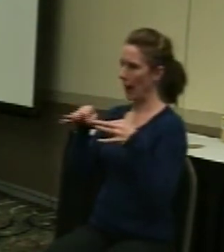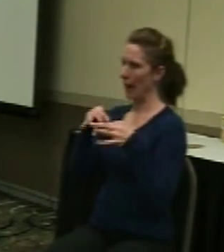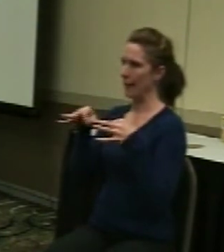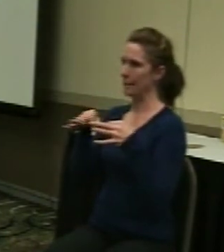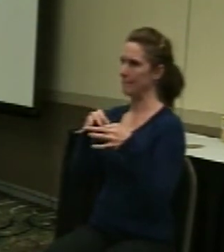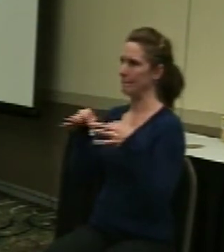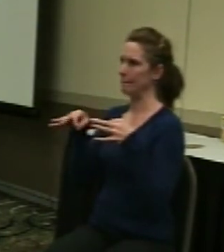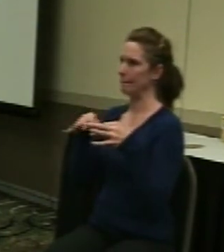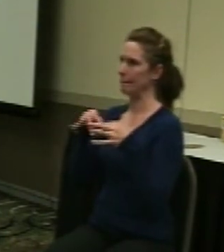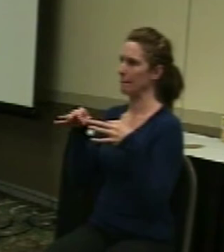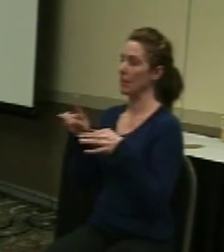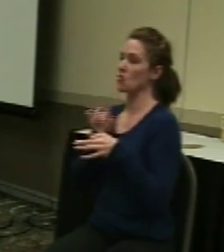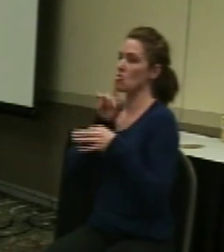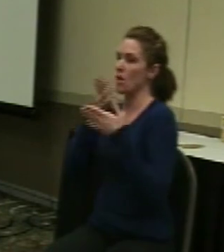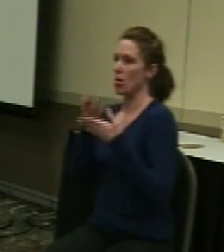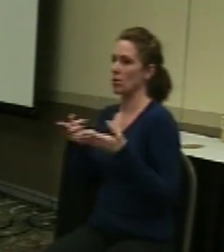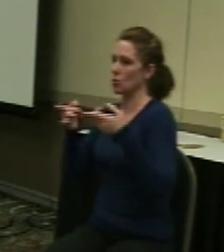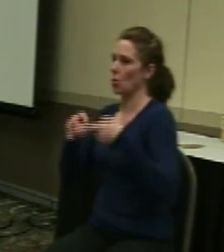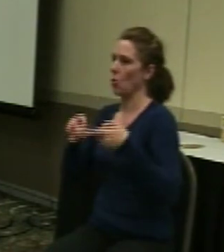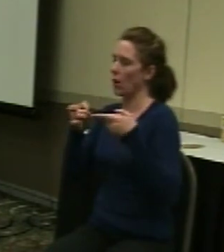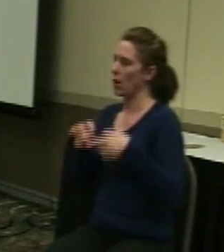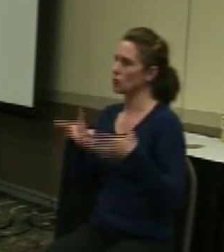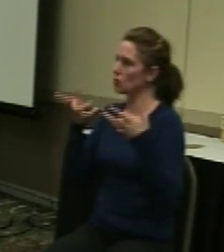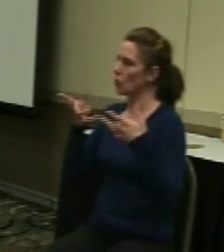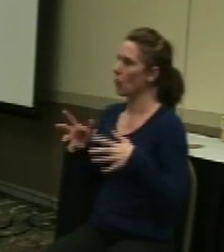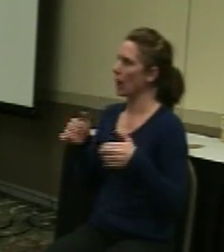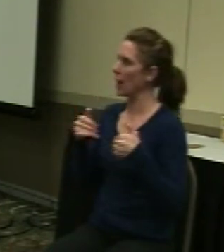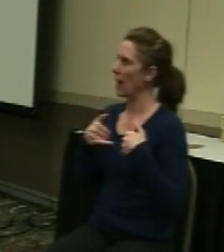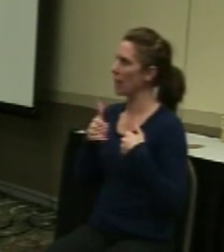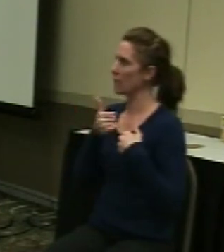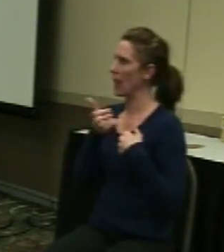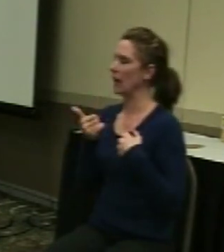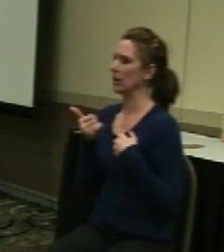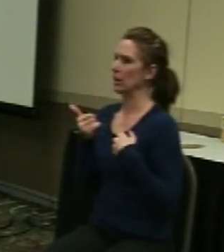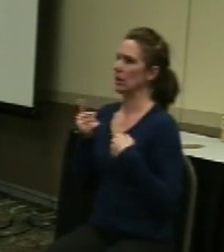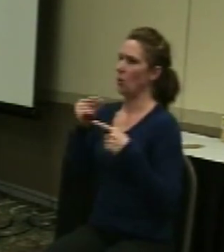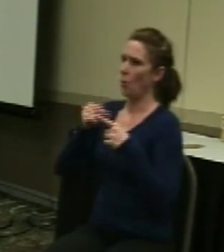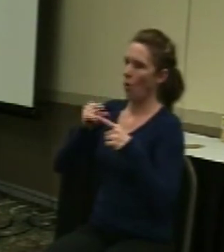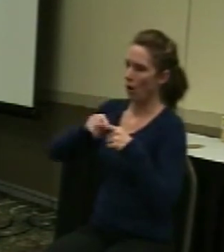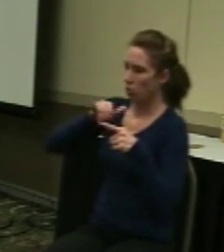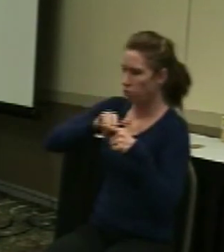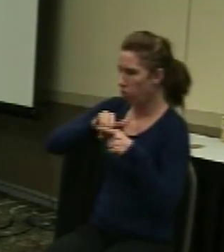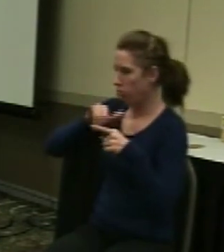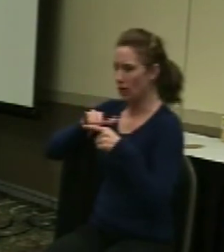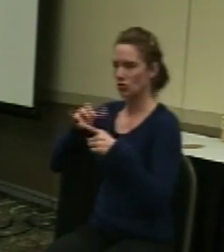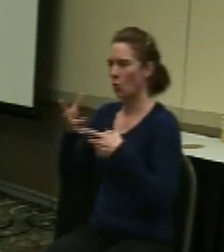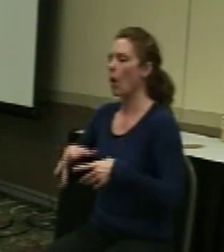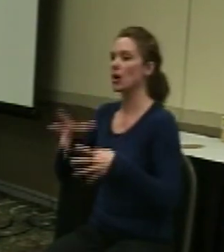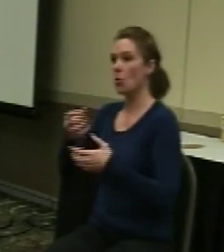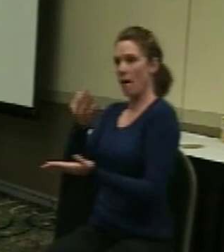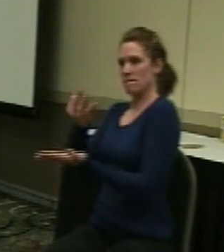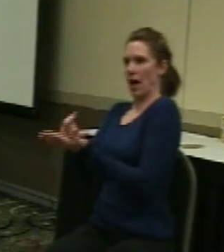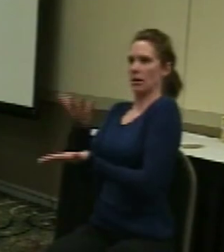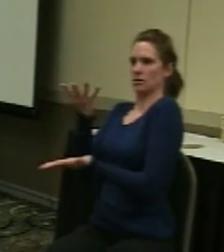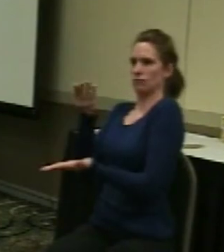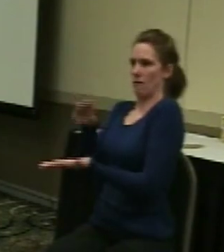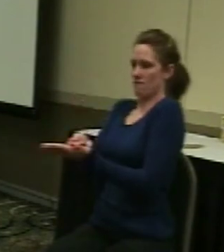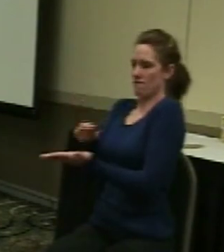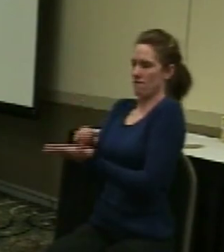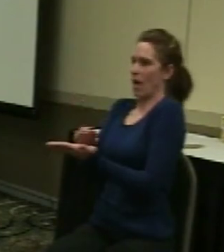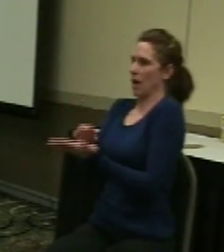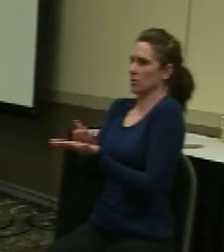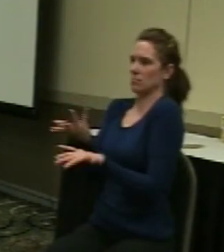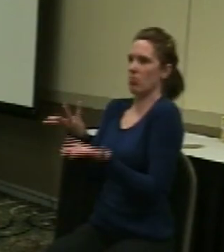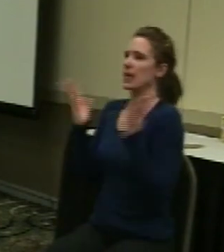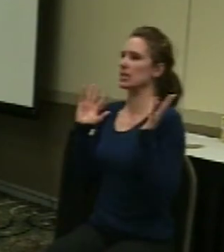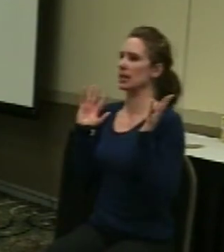the actual things that went on. You don't want to have any conjecture in here. You want fact. Whenever you make an incident kind of report, you have